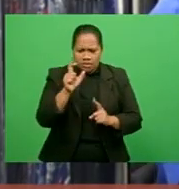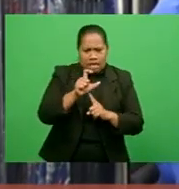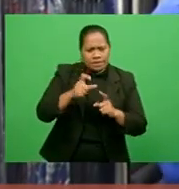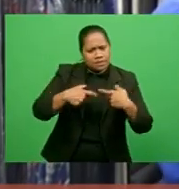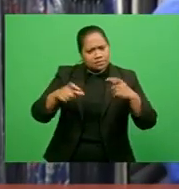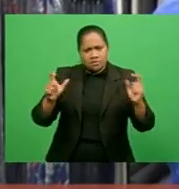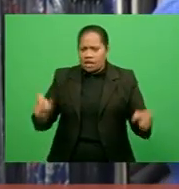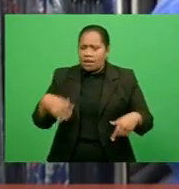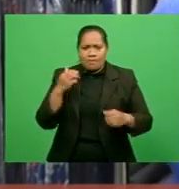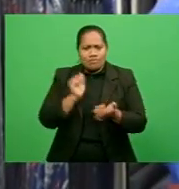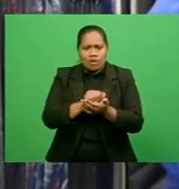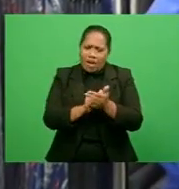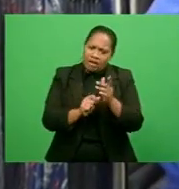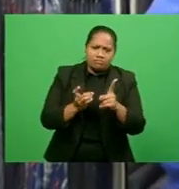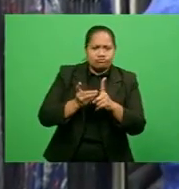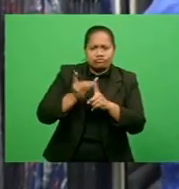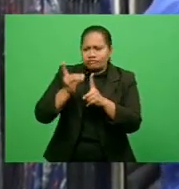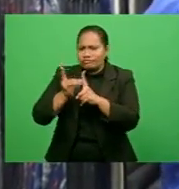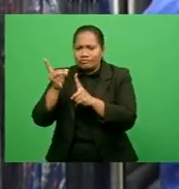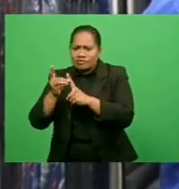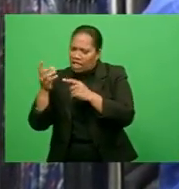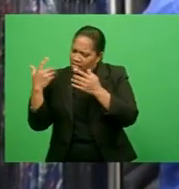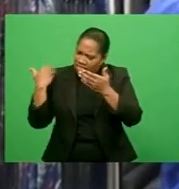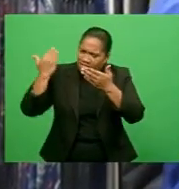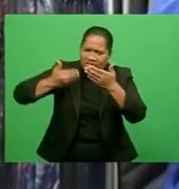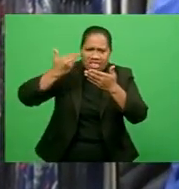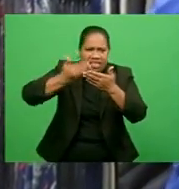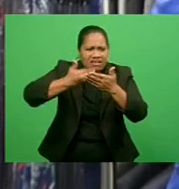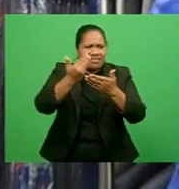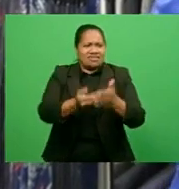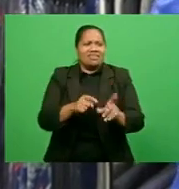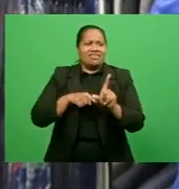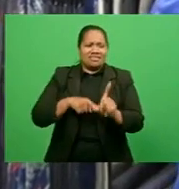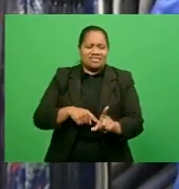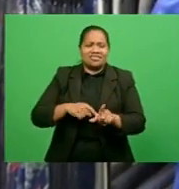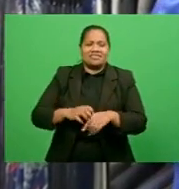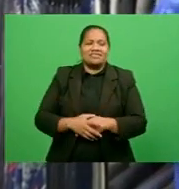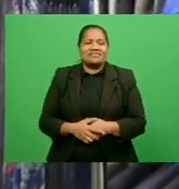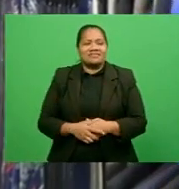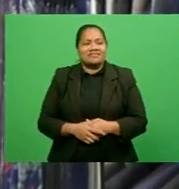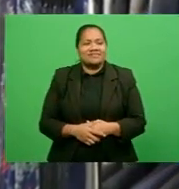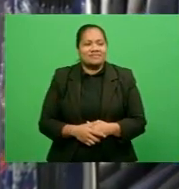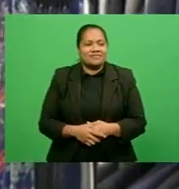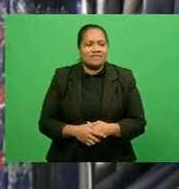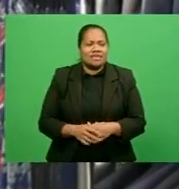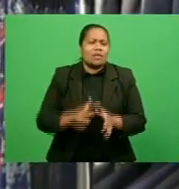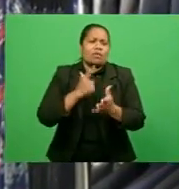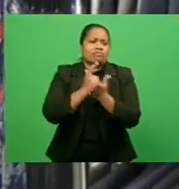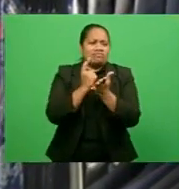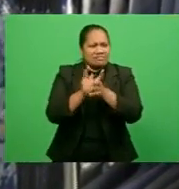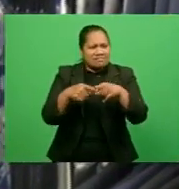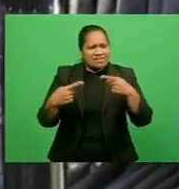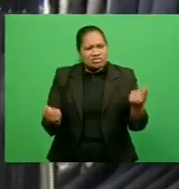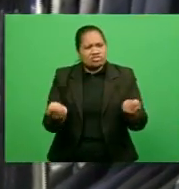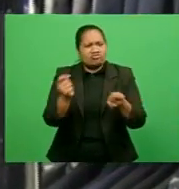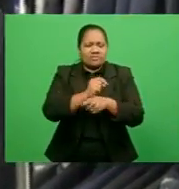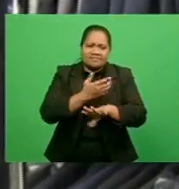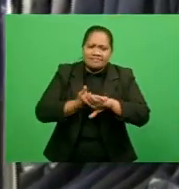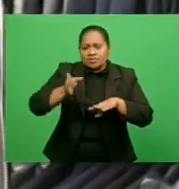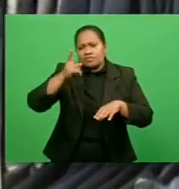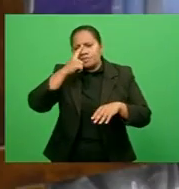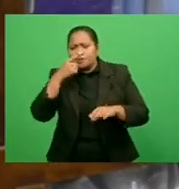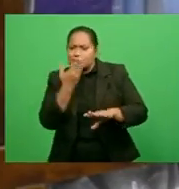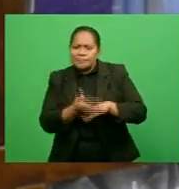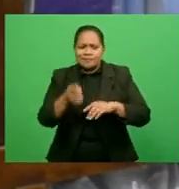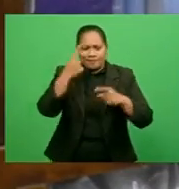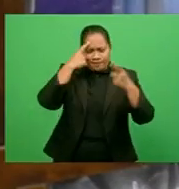lot over the years. A lot of things have changed over the years. New people came in, new ideas came